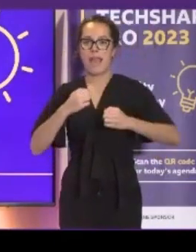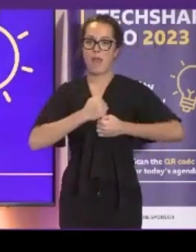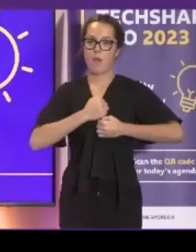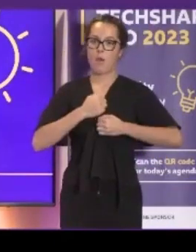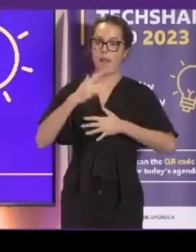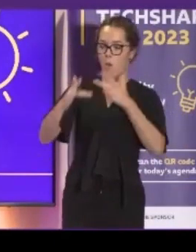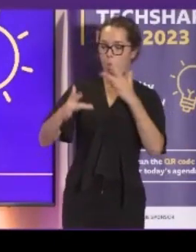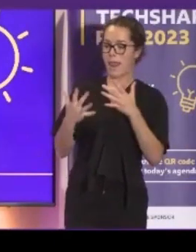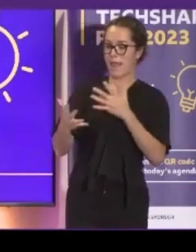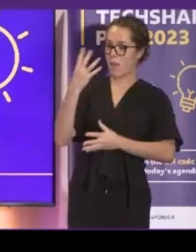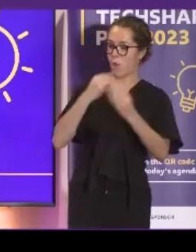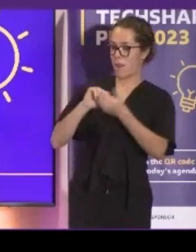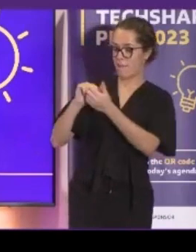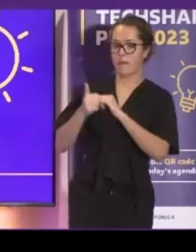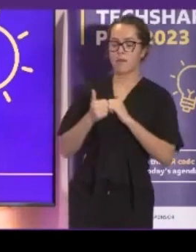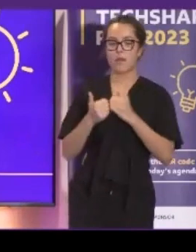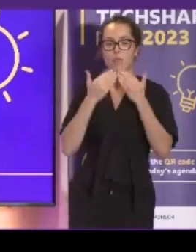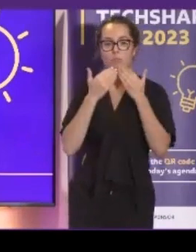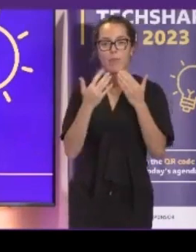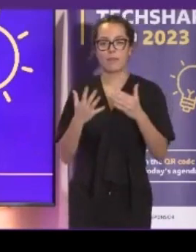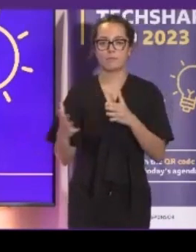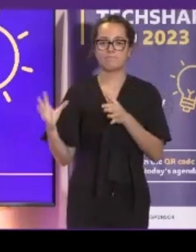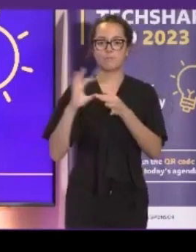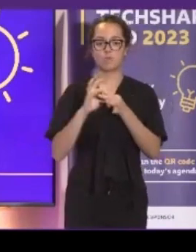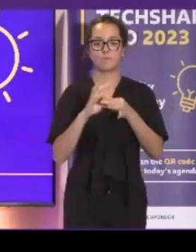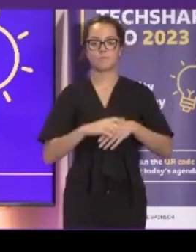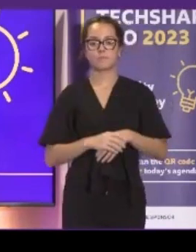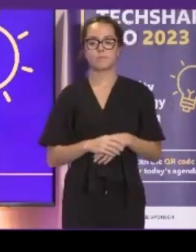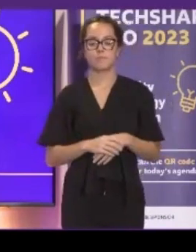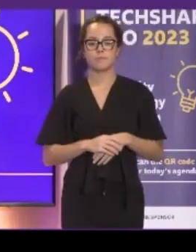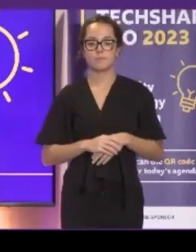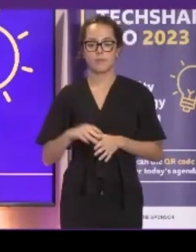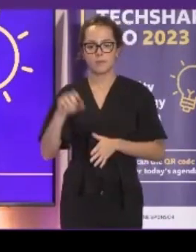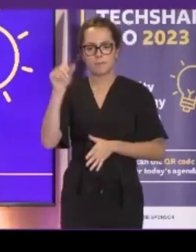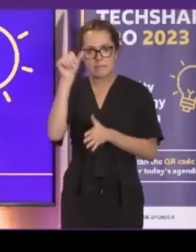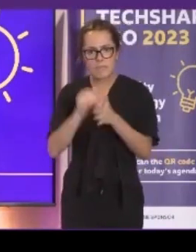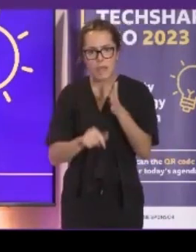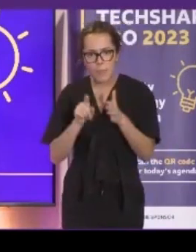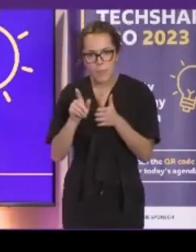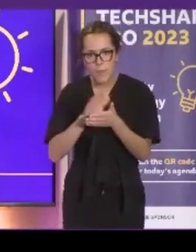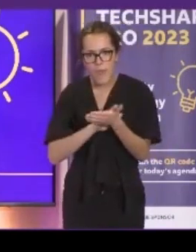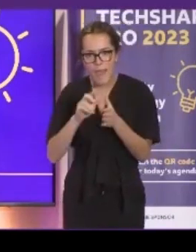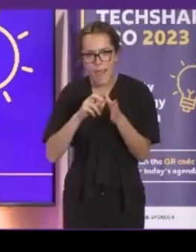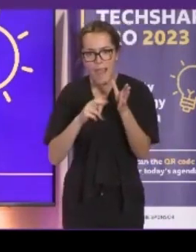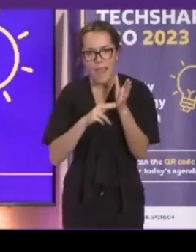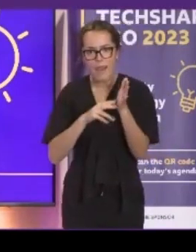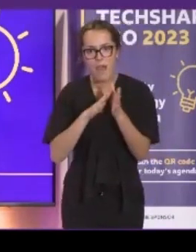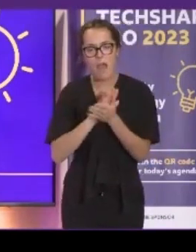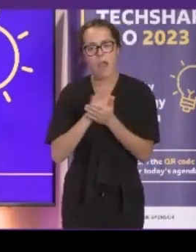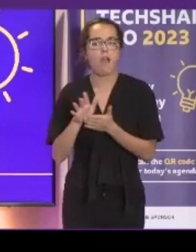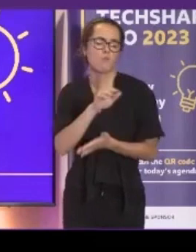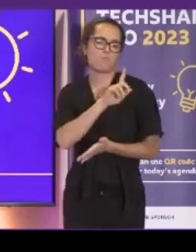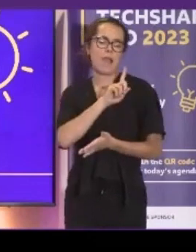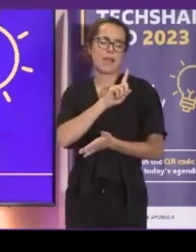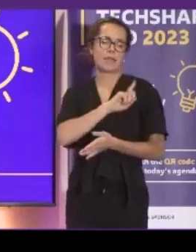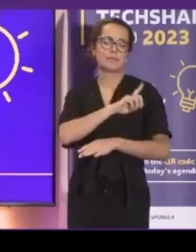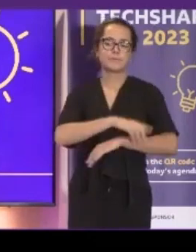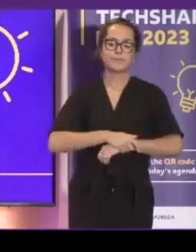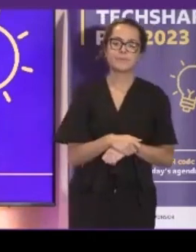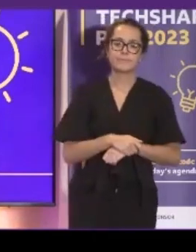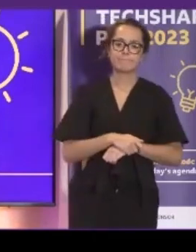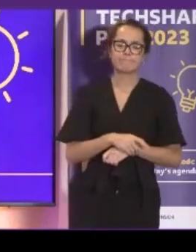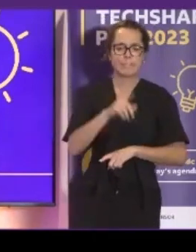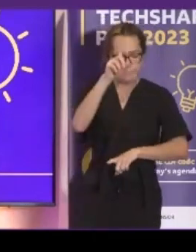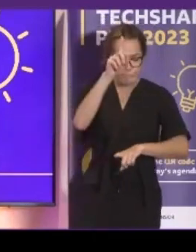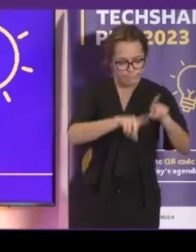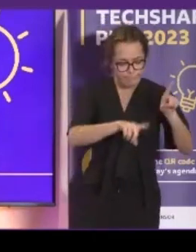So thank you all for joining me today. I'm going to actually start with you, Hanna, because diversity